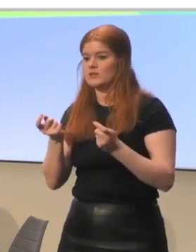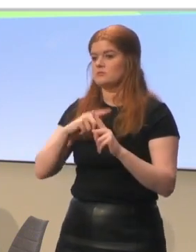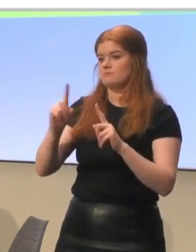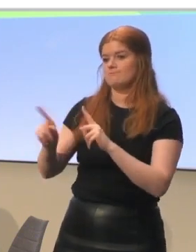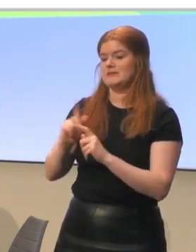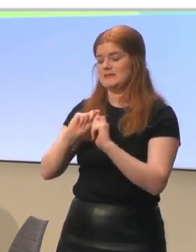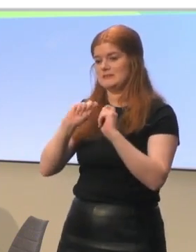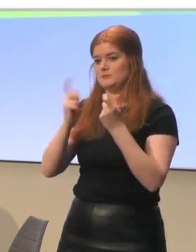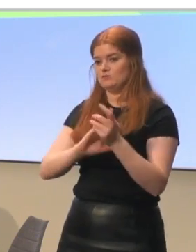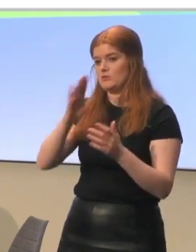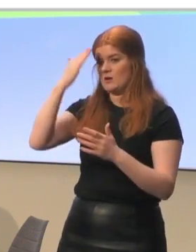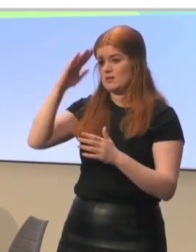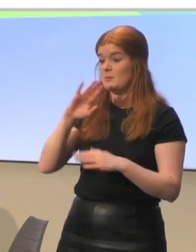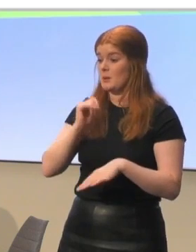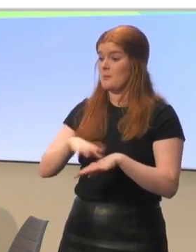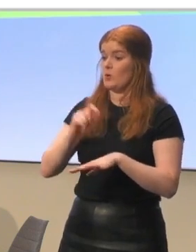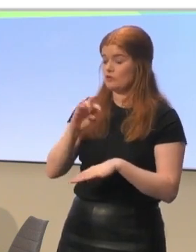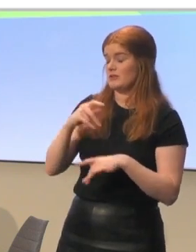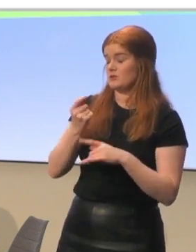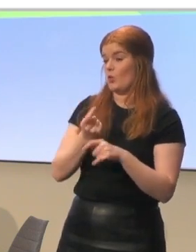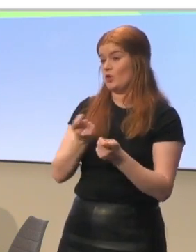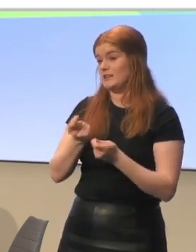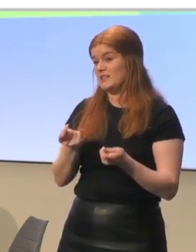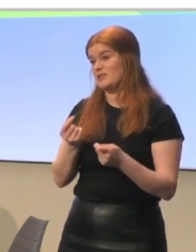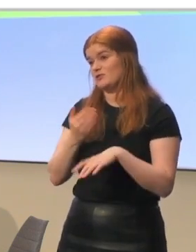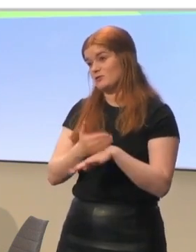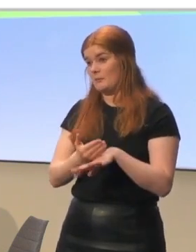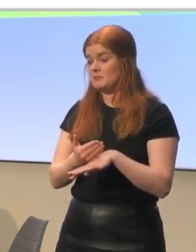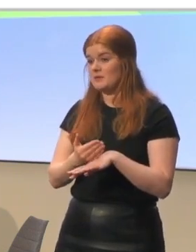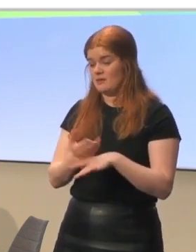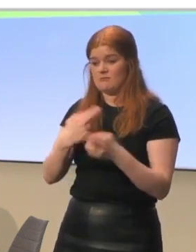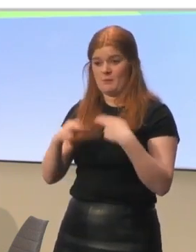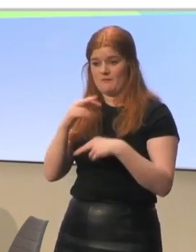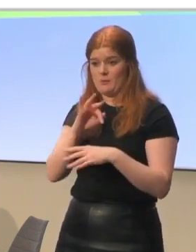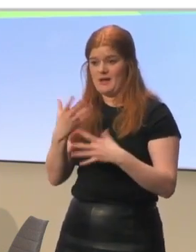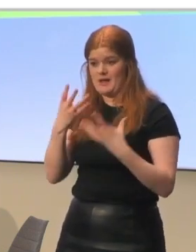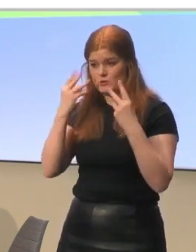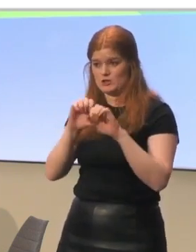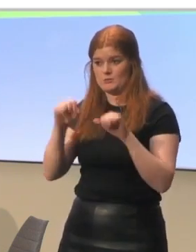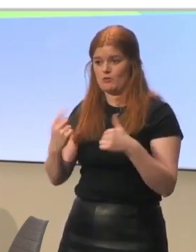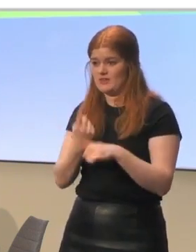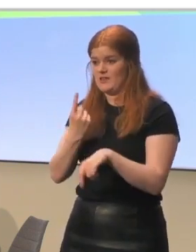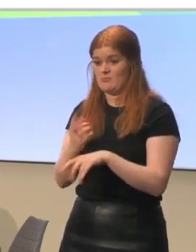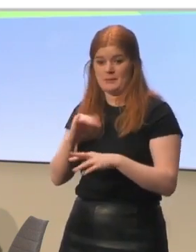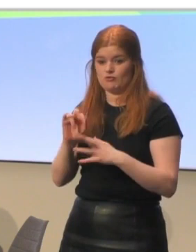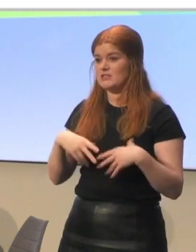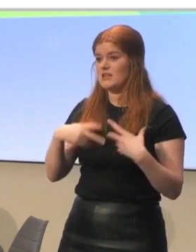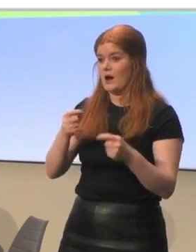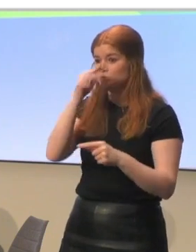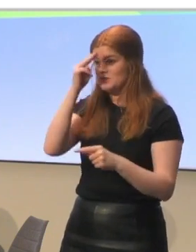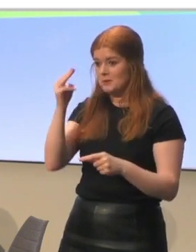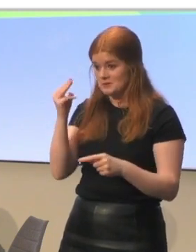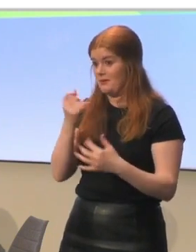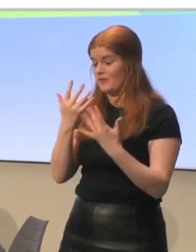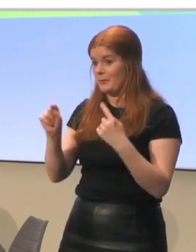teams. The majority of the REALT coordinators, to be fair, have come from the educational system. They're retired principals, many